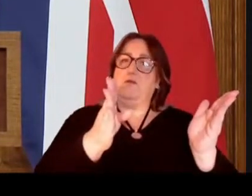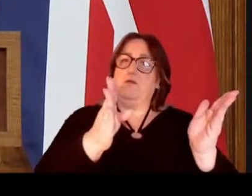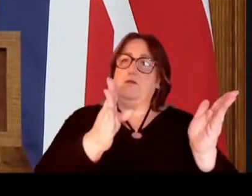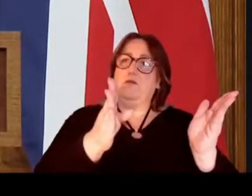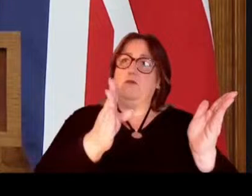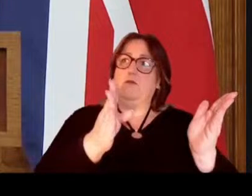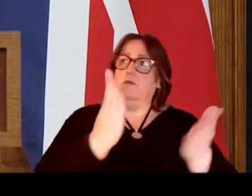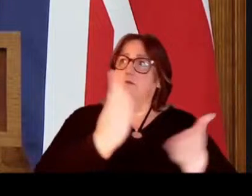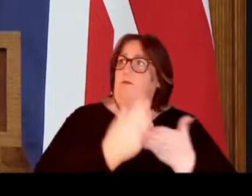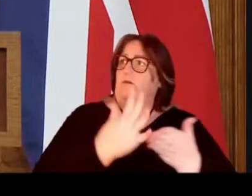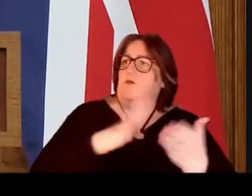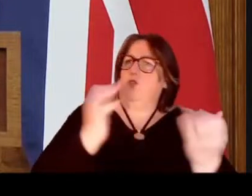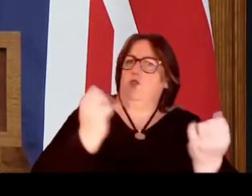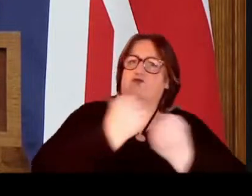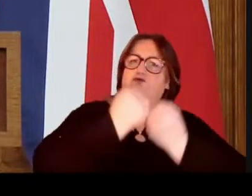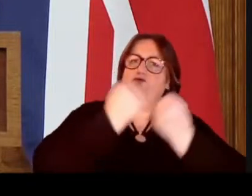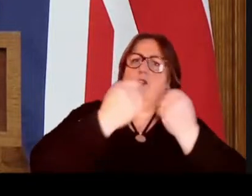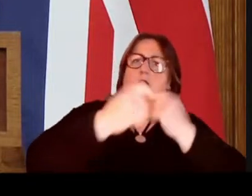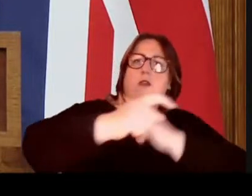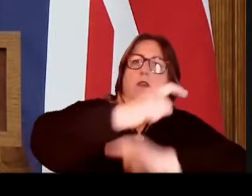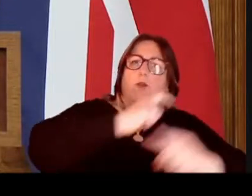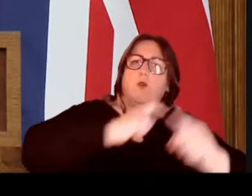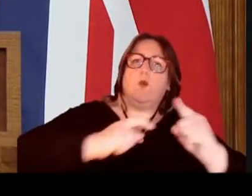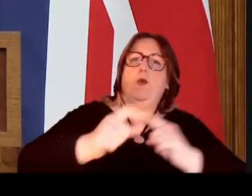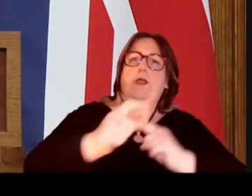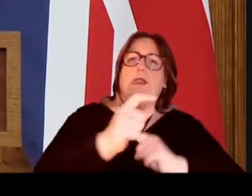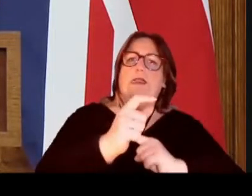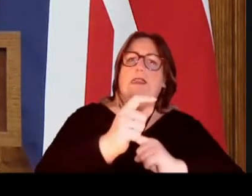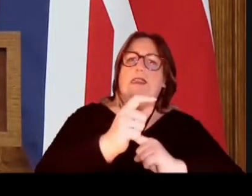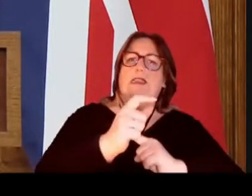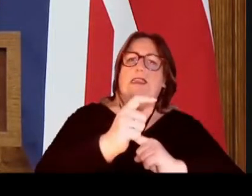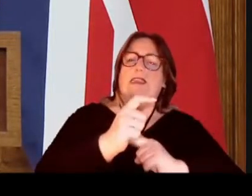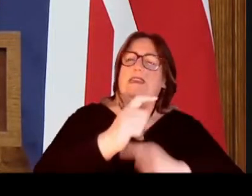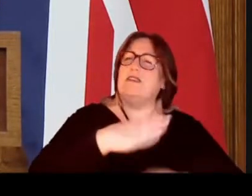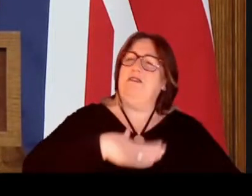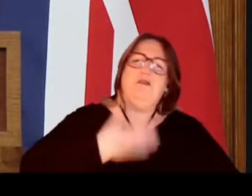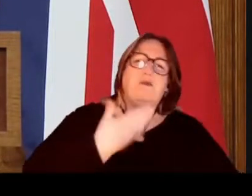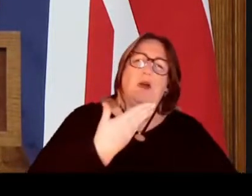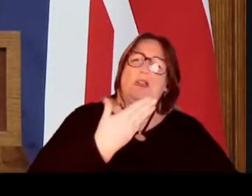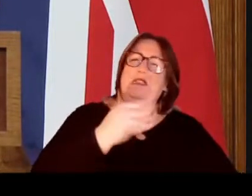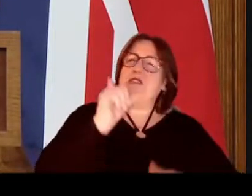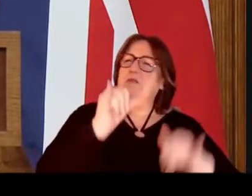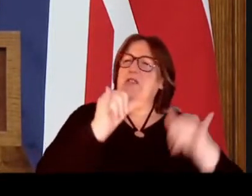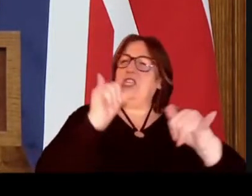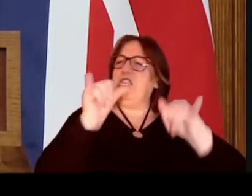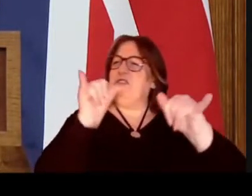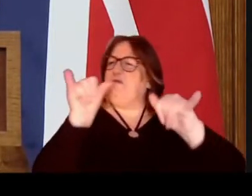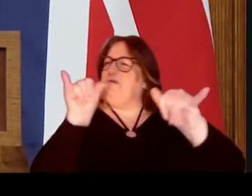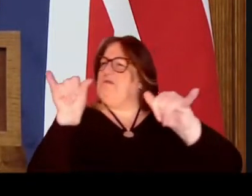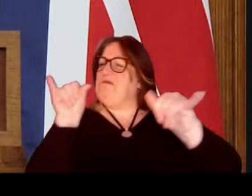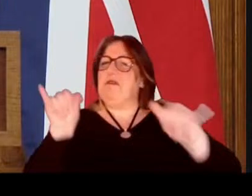It spreads suspicion more widely and allows division to win.